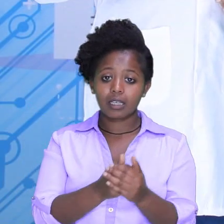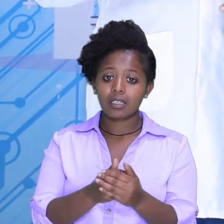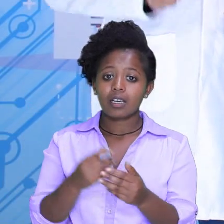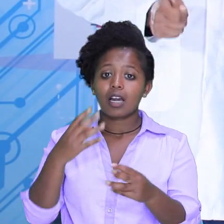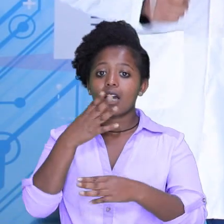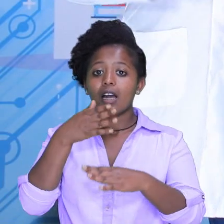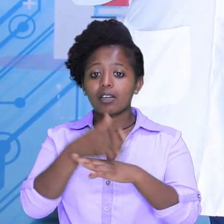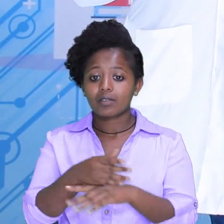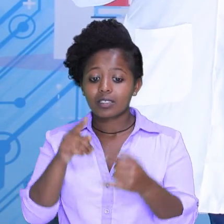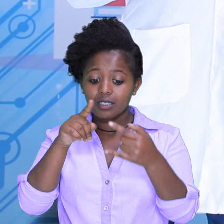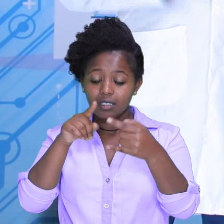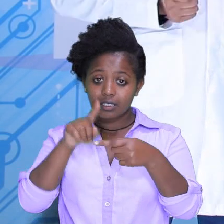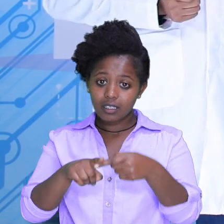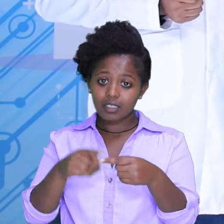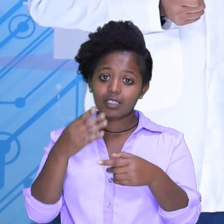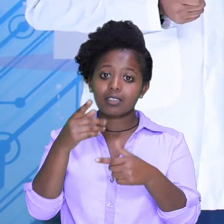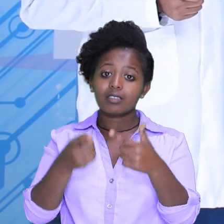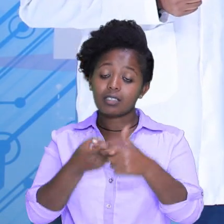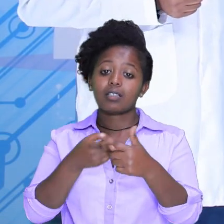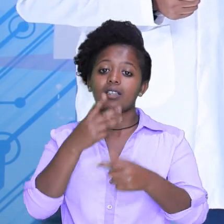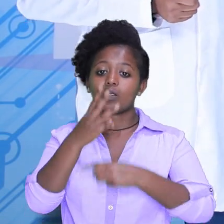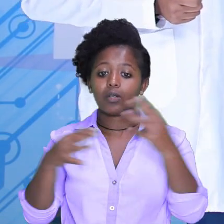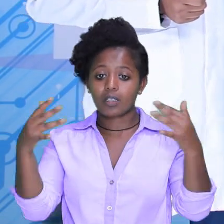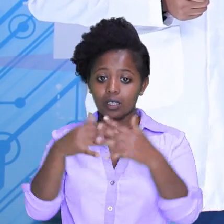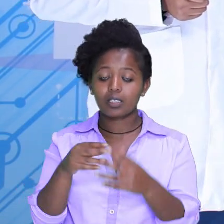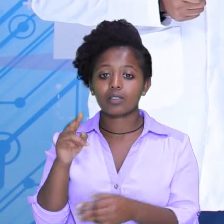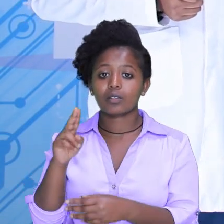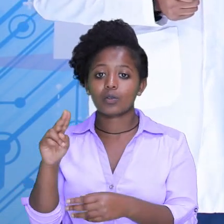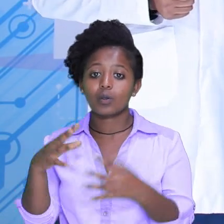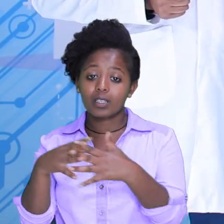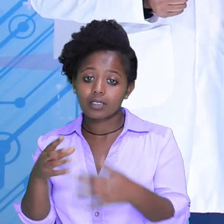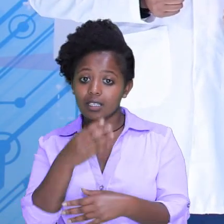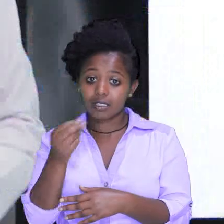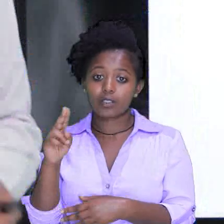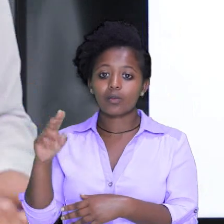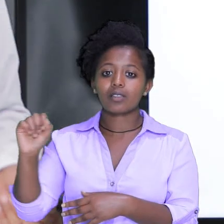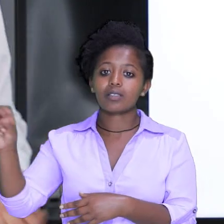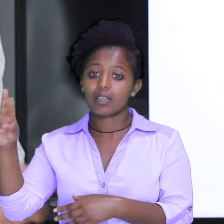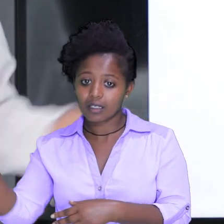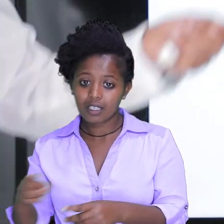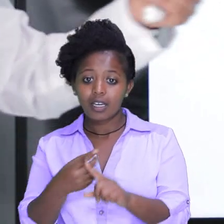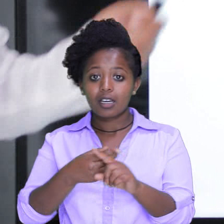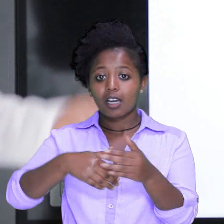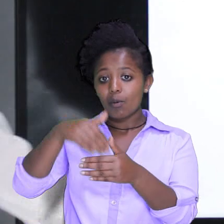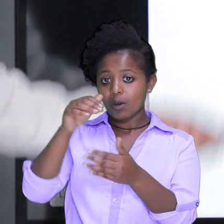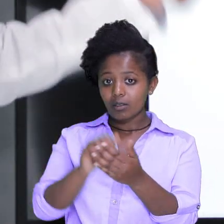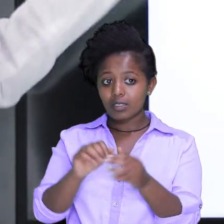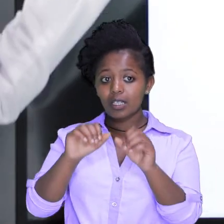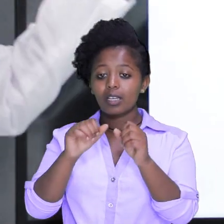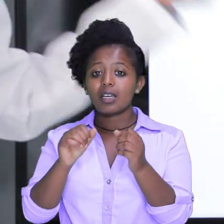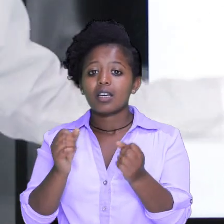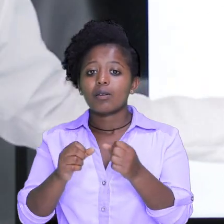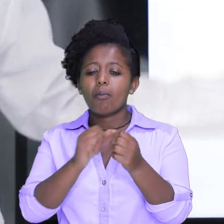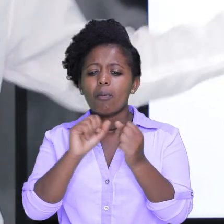after the end of Second World War, USA and USSR came out of the Second World War